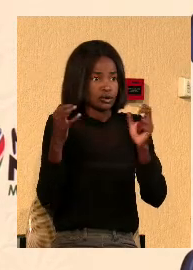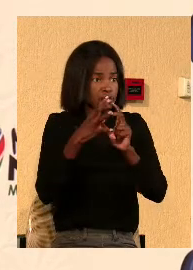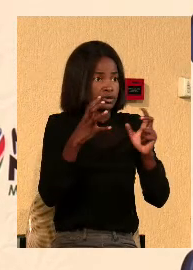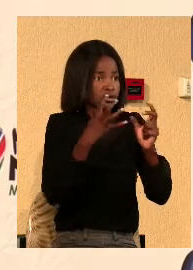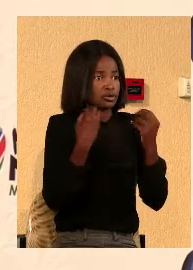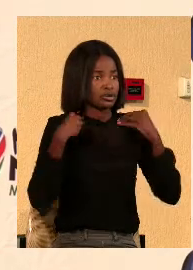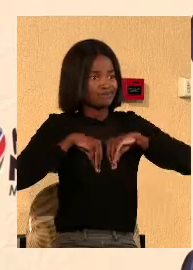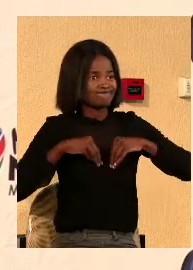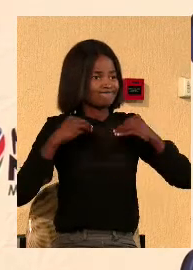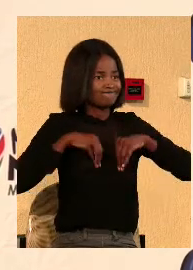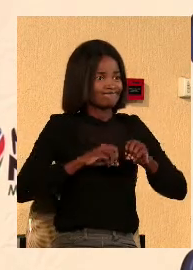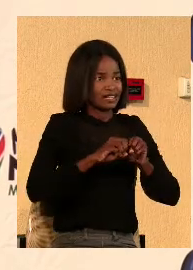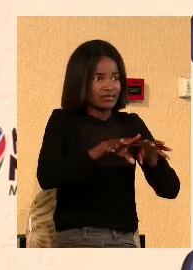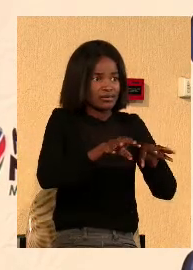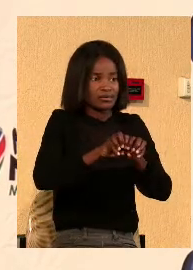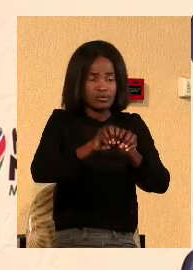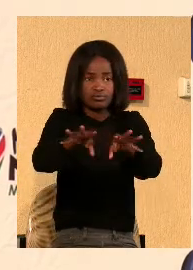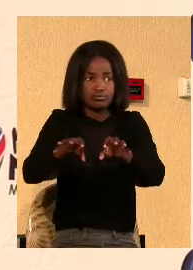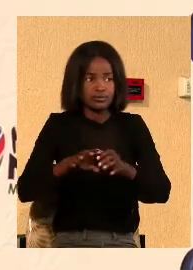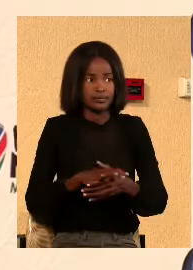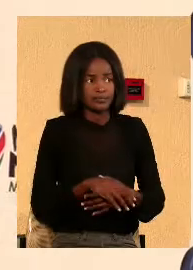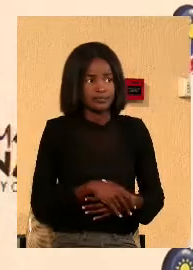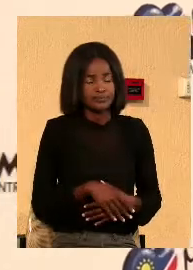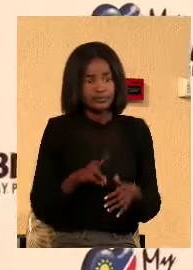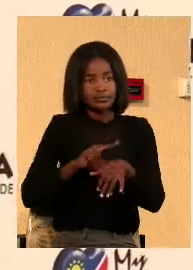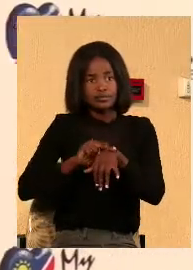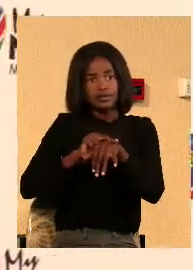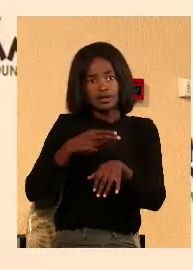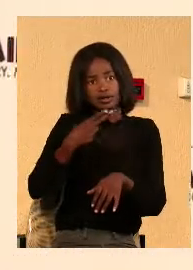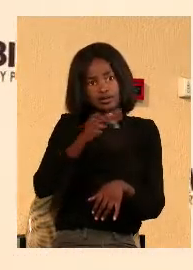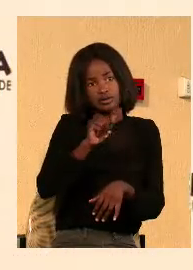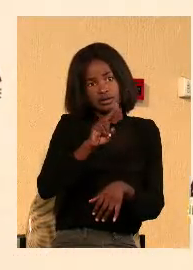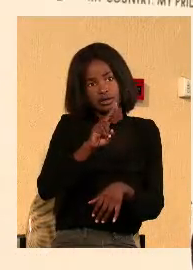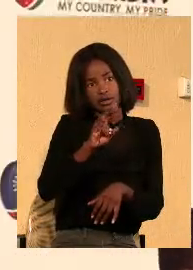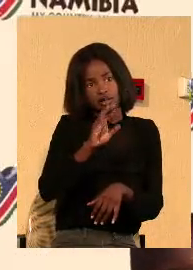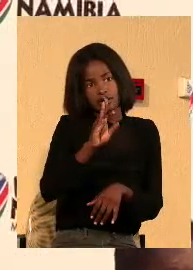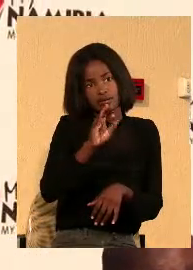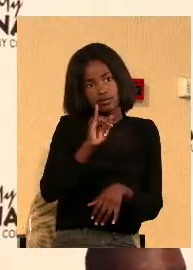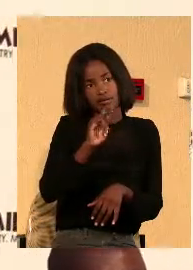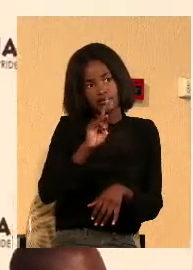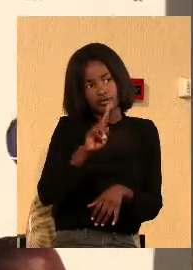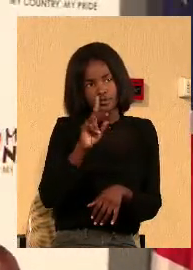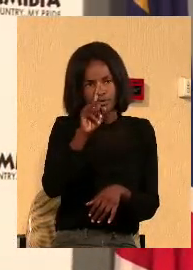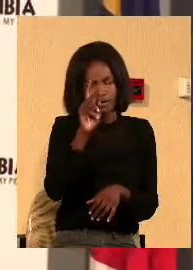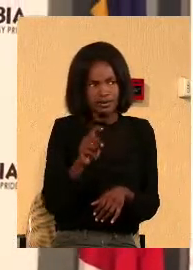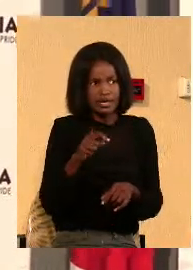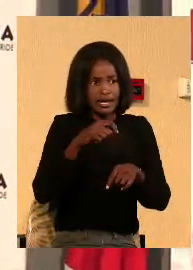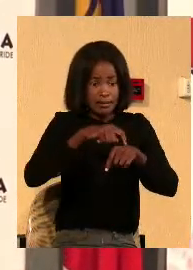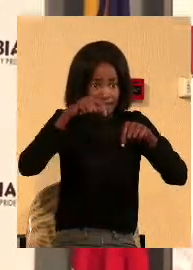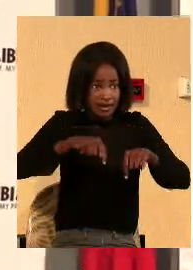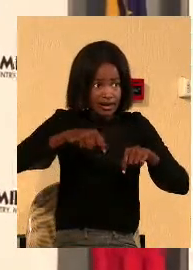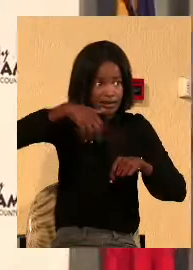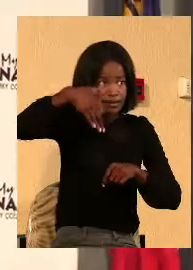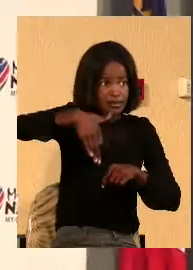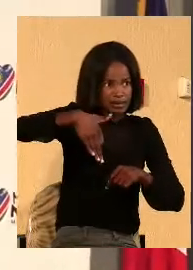strategies. Thank you. Dr. Ausiku, do we have, at this point in time, do we have any